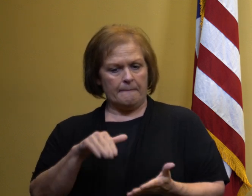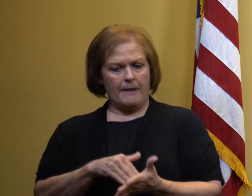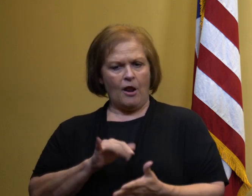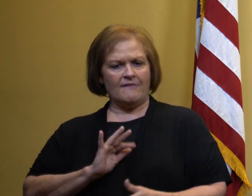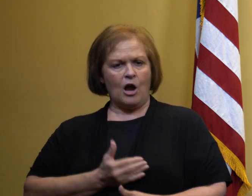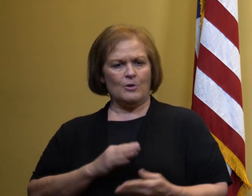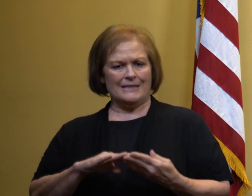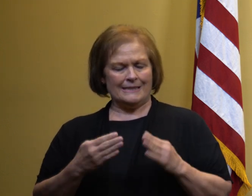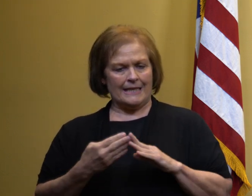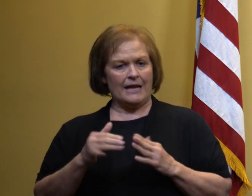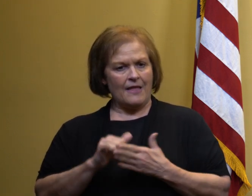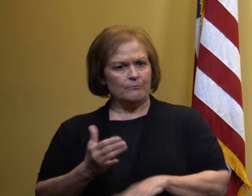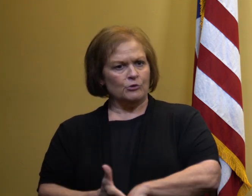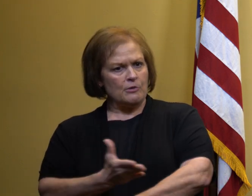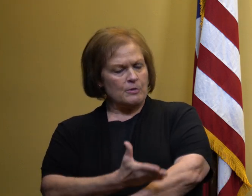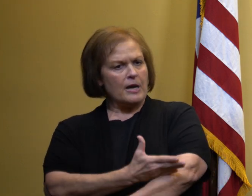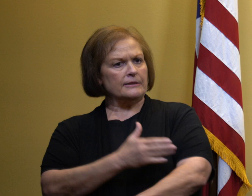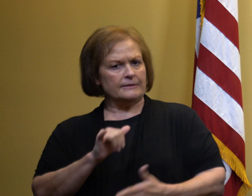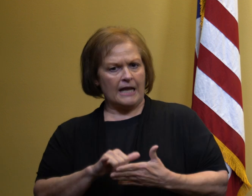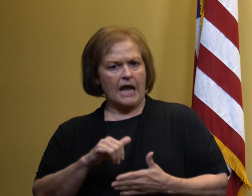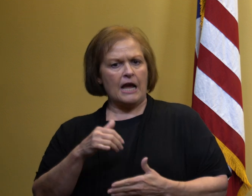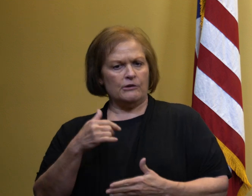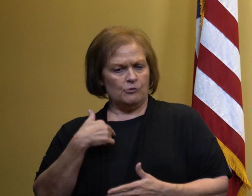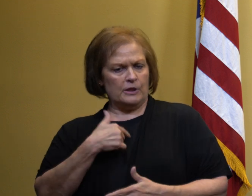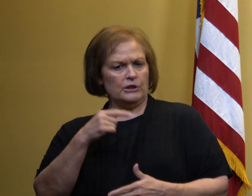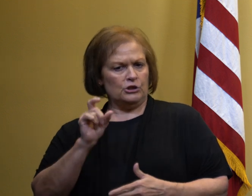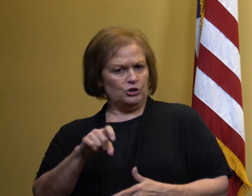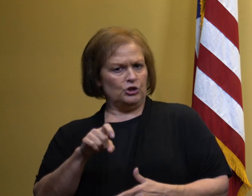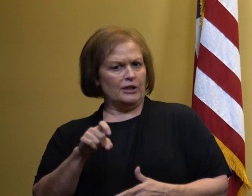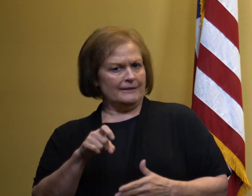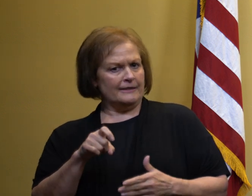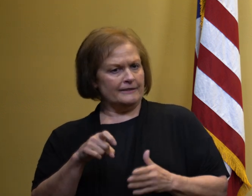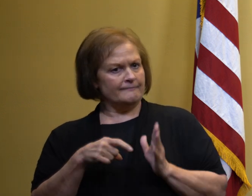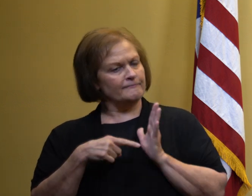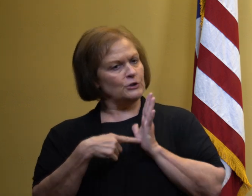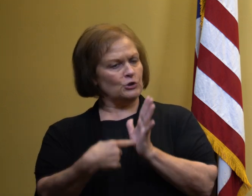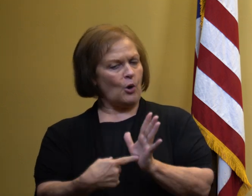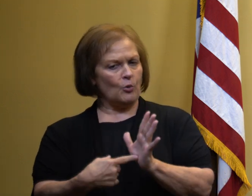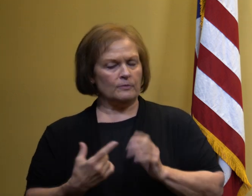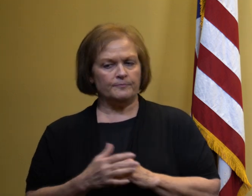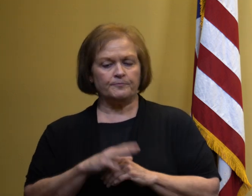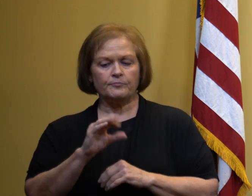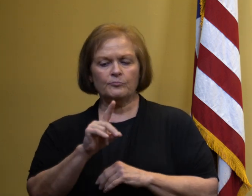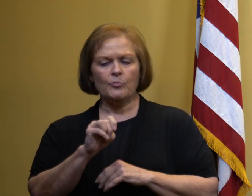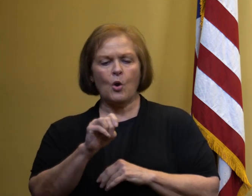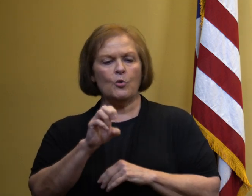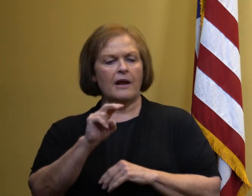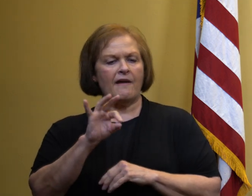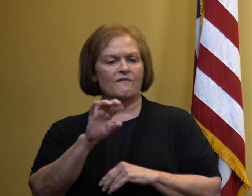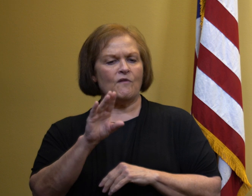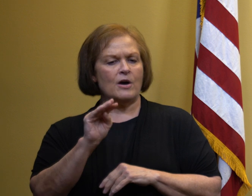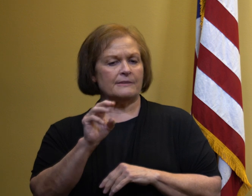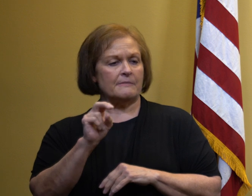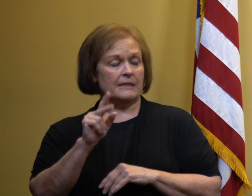downtown. Progress that we should not deny, and we will not. Code enforcement. As